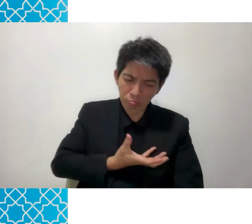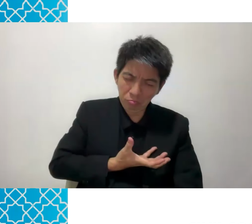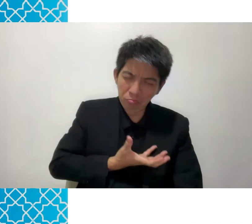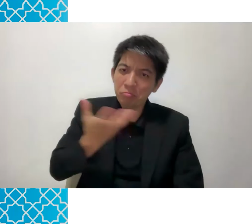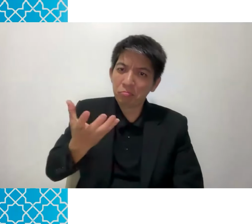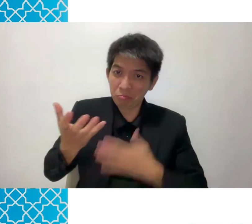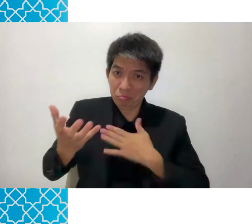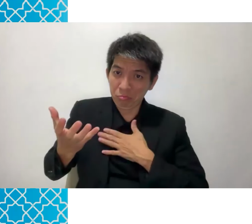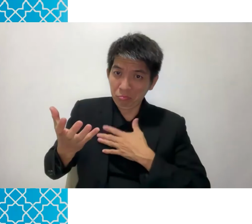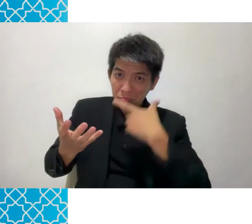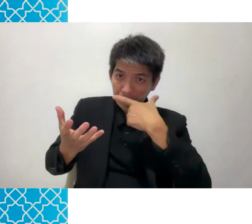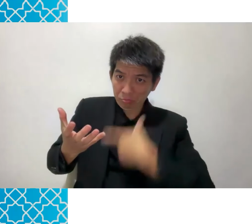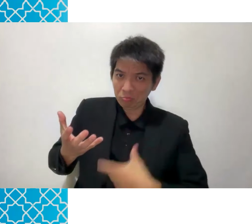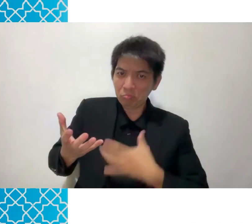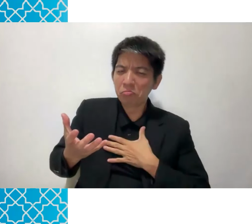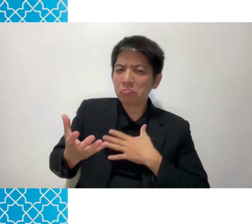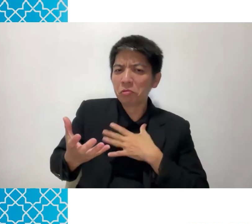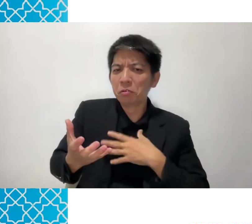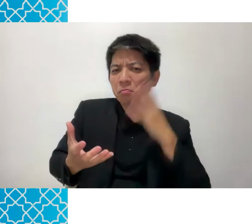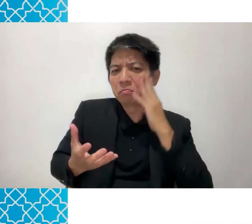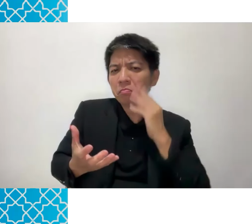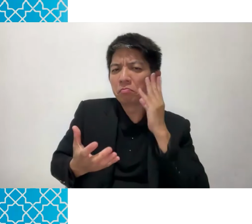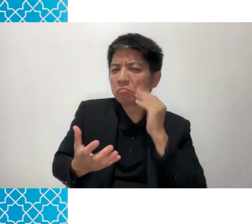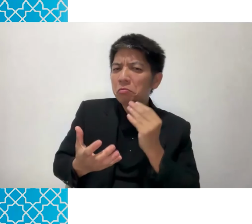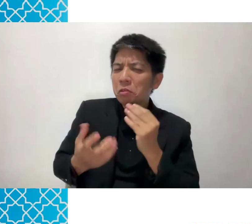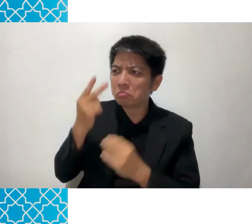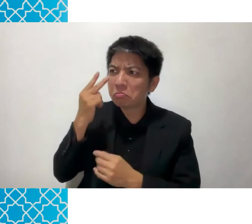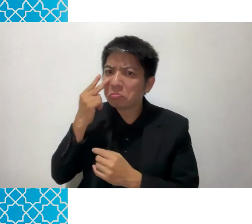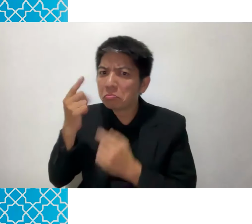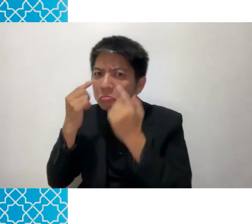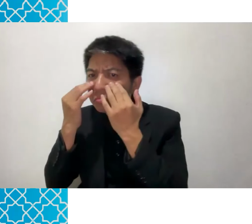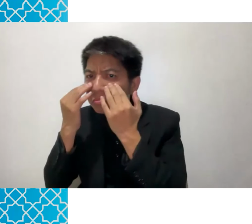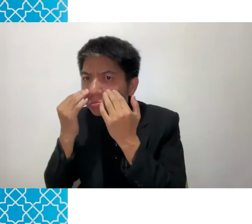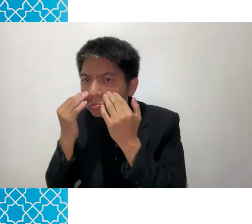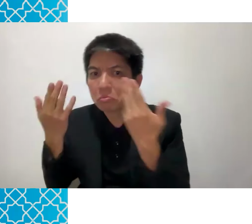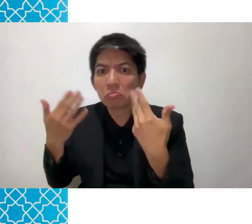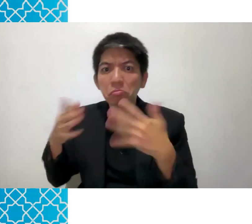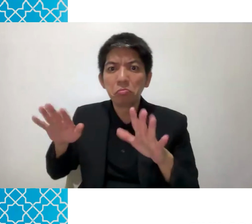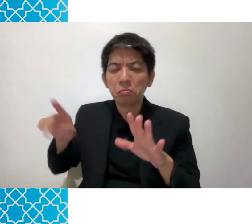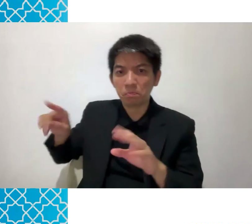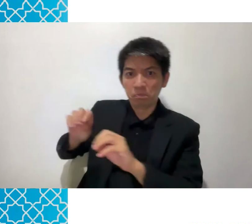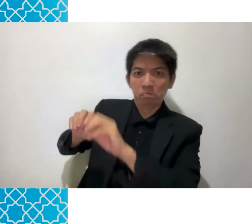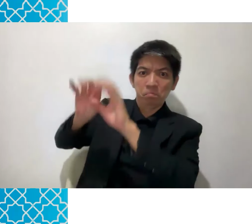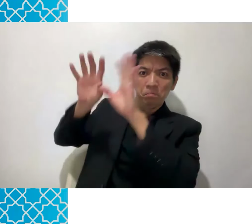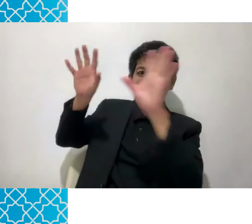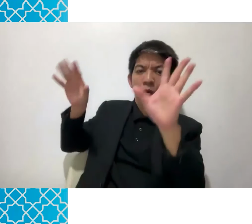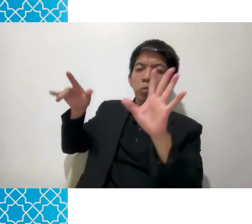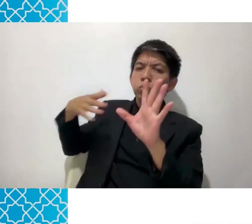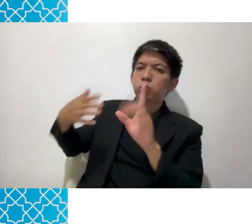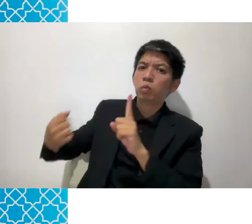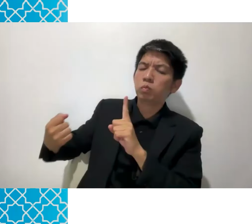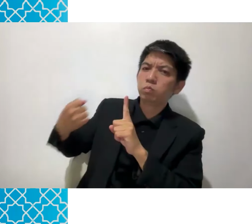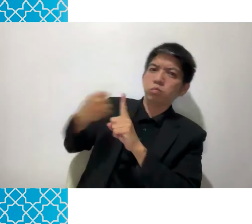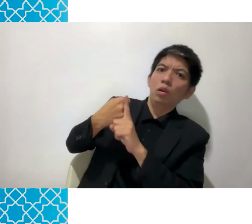I saw clear impact, positive impact of community